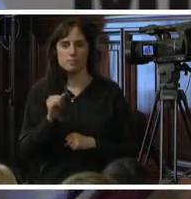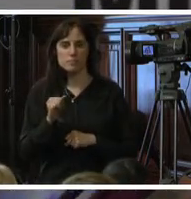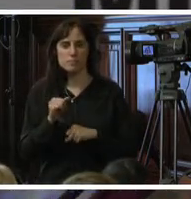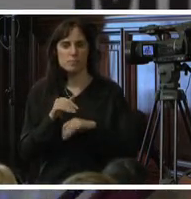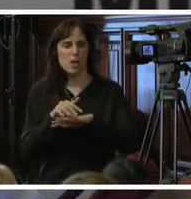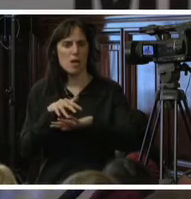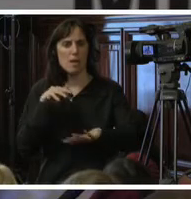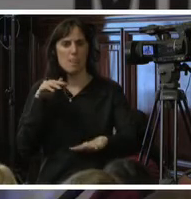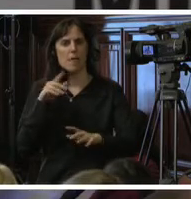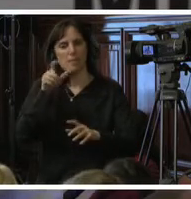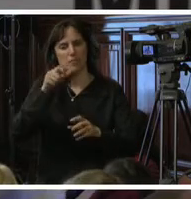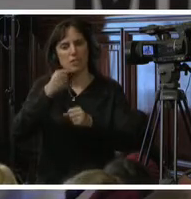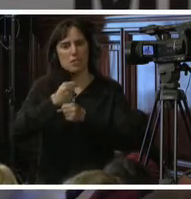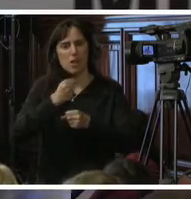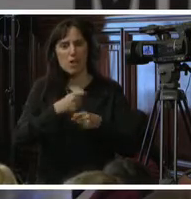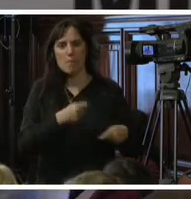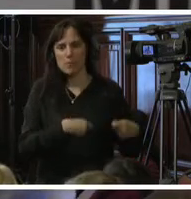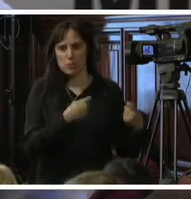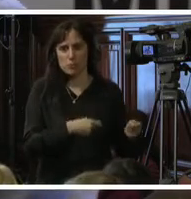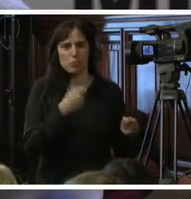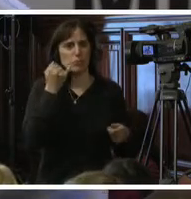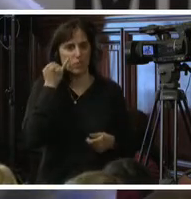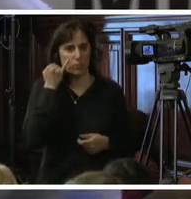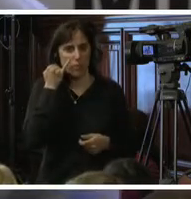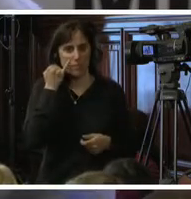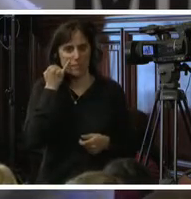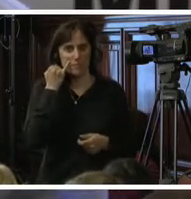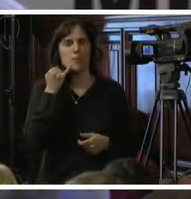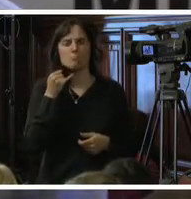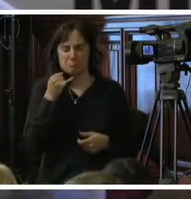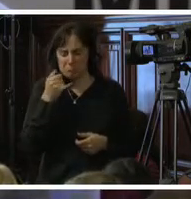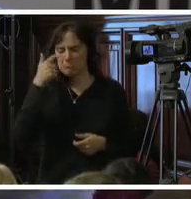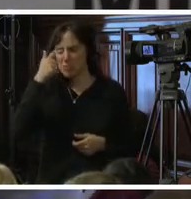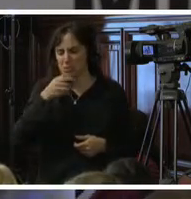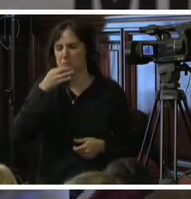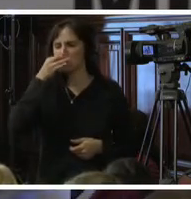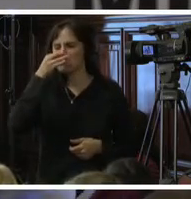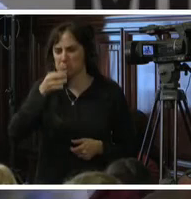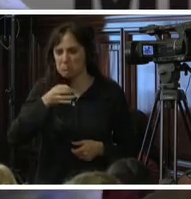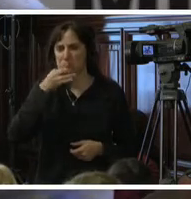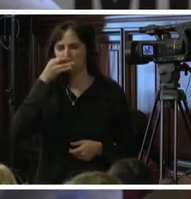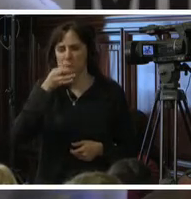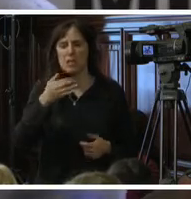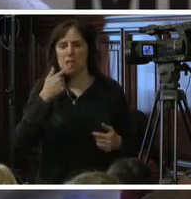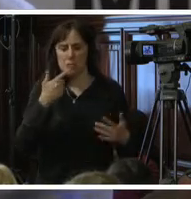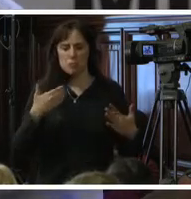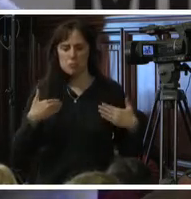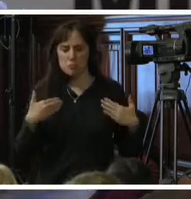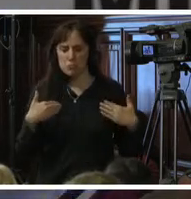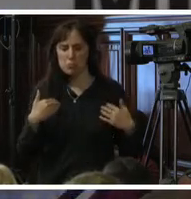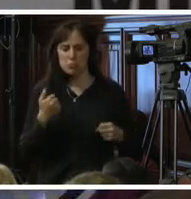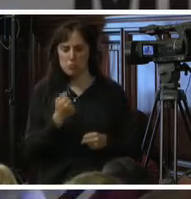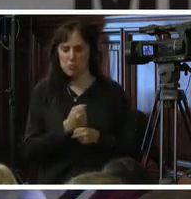Last year. Yes, it was last year. And they spoke, and they described themselves as sex workers,